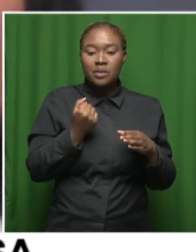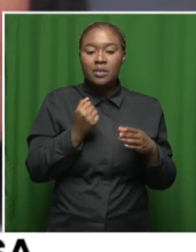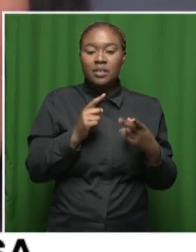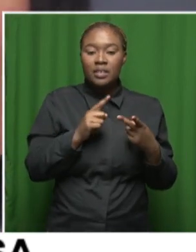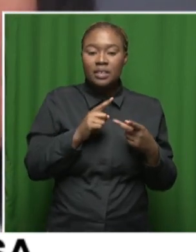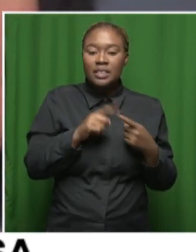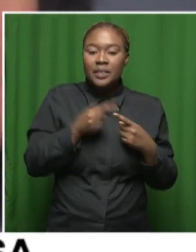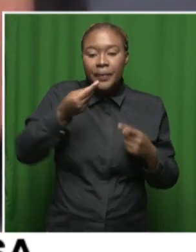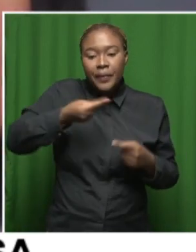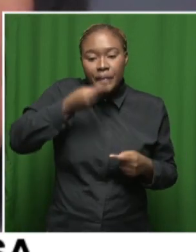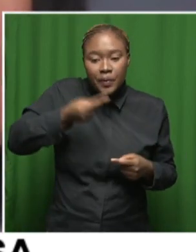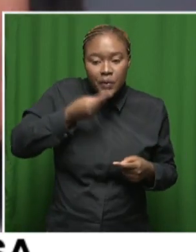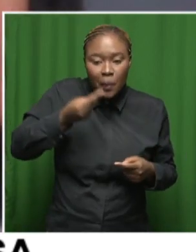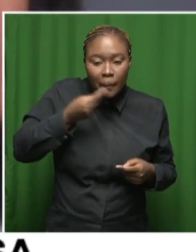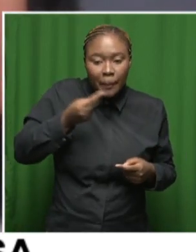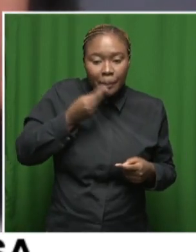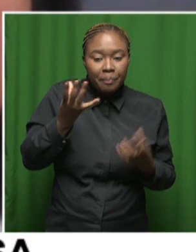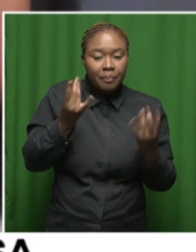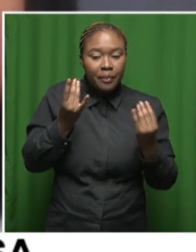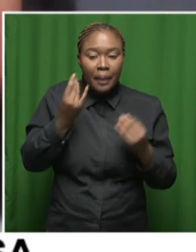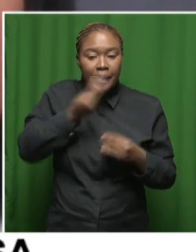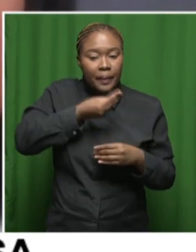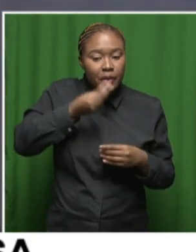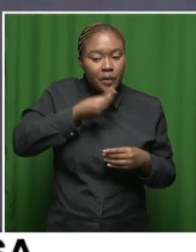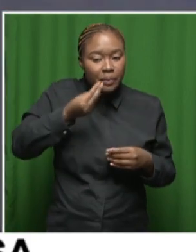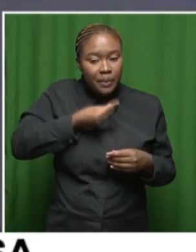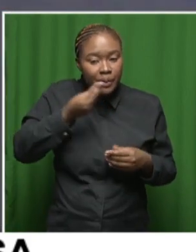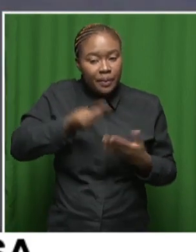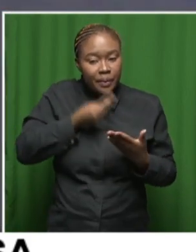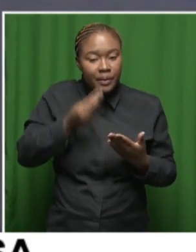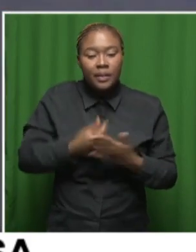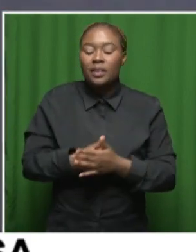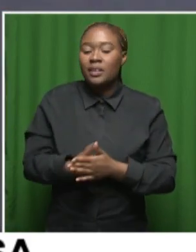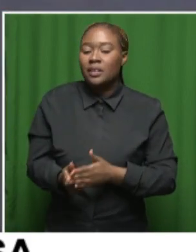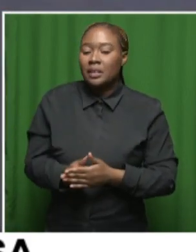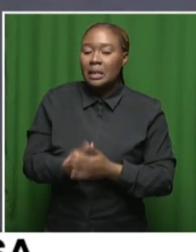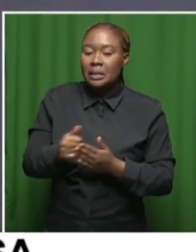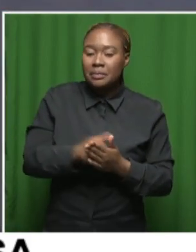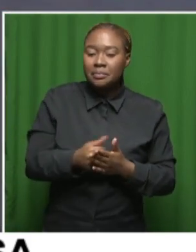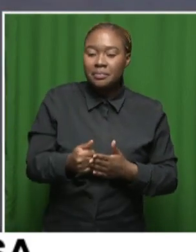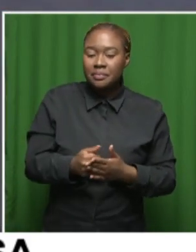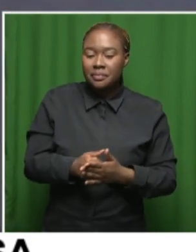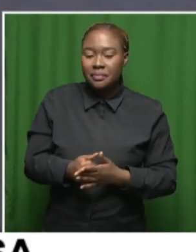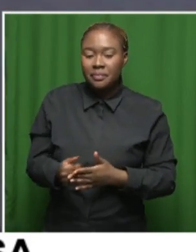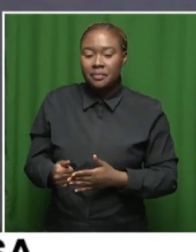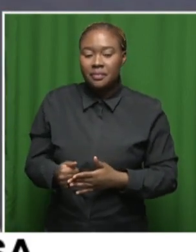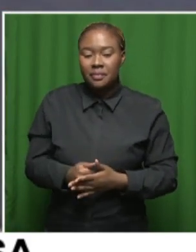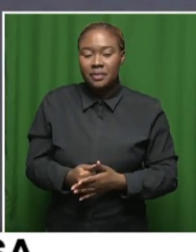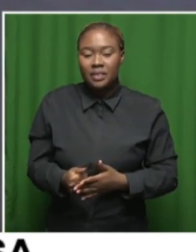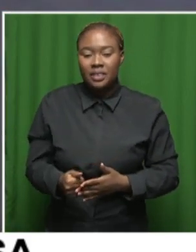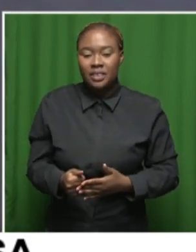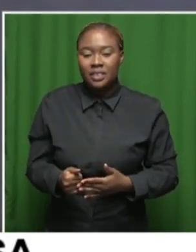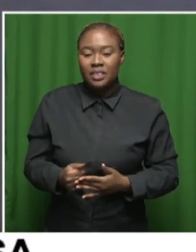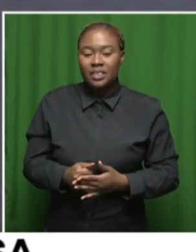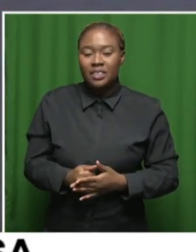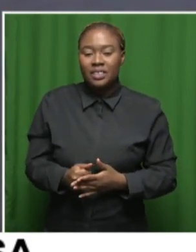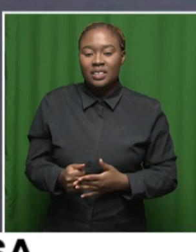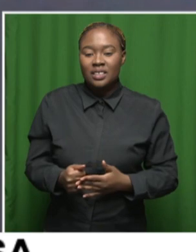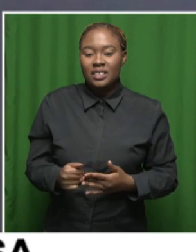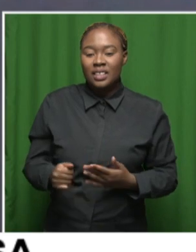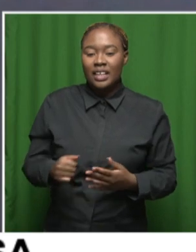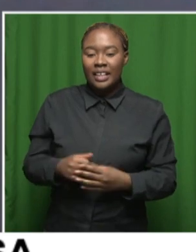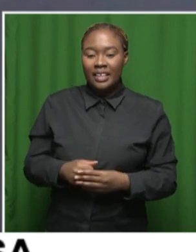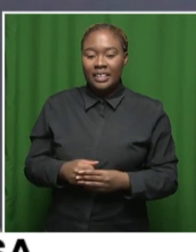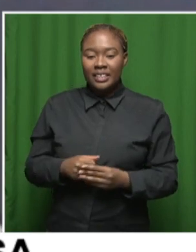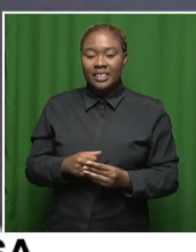I've personally never tried to do a slow cooked thing in the air fryer. Okay. I've got quick curry kind of